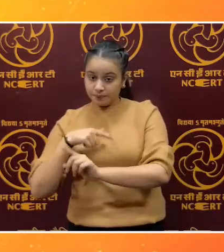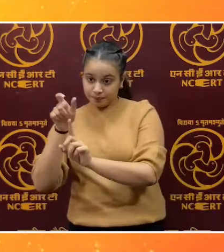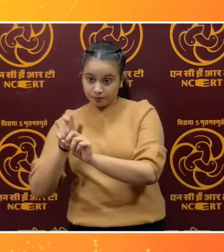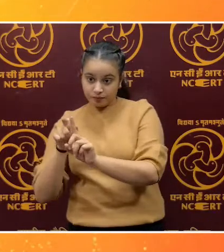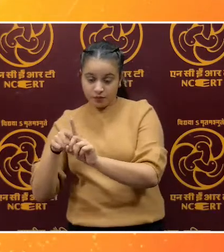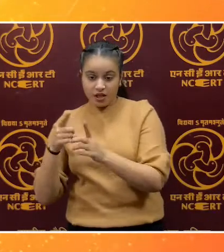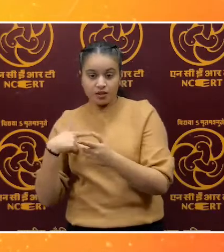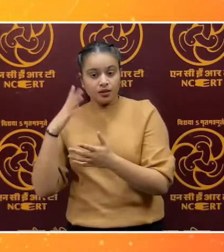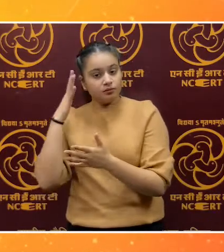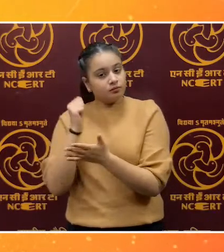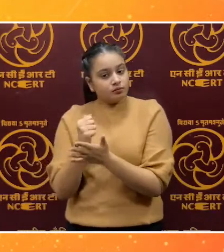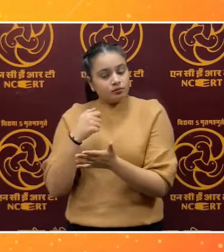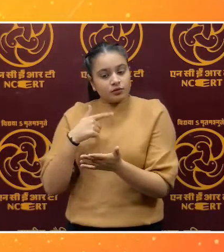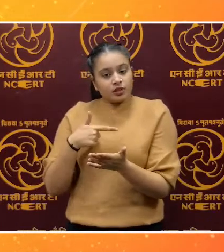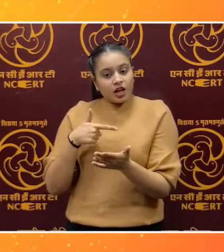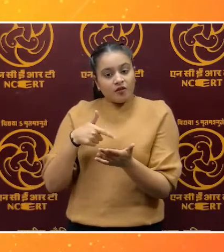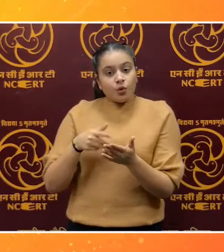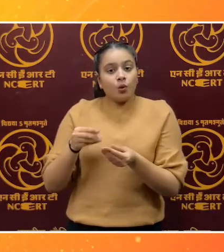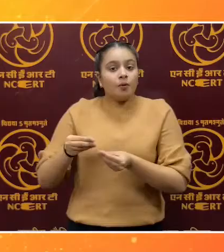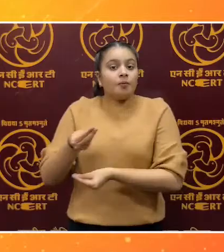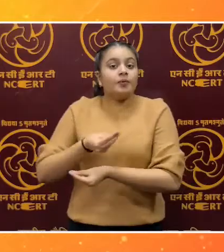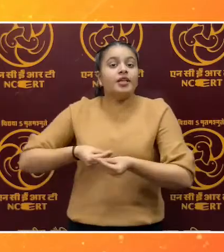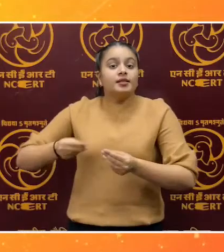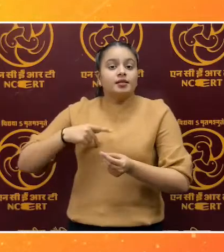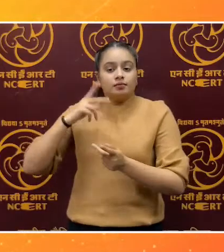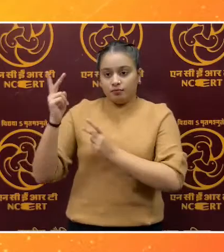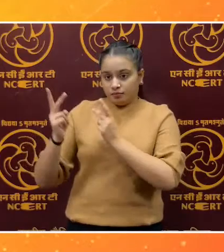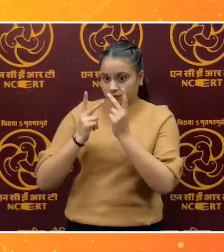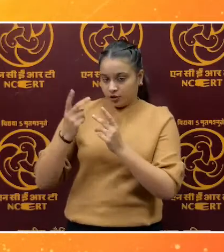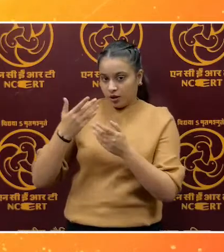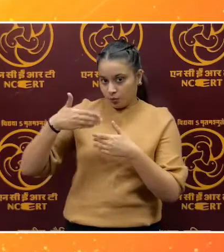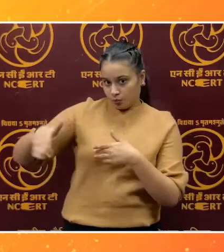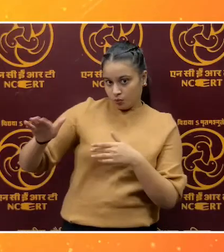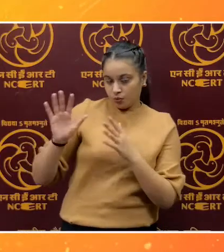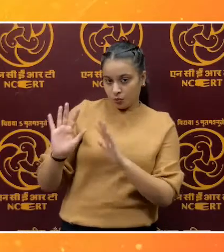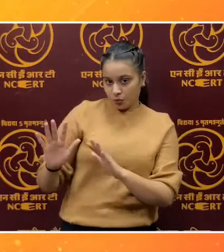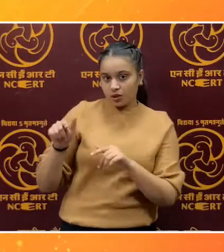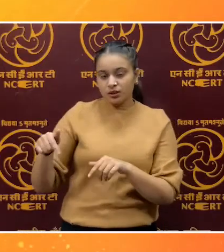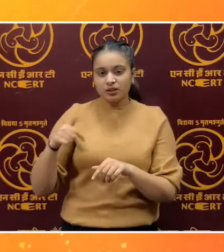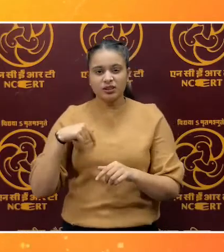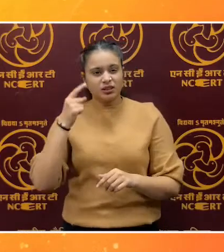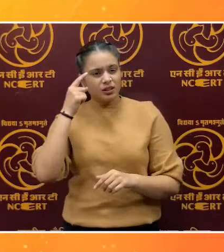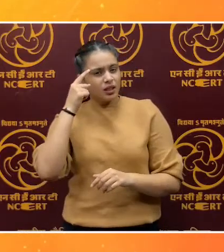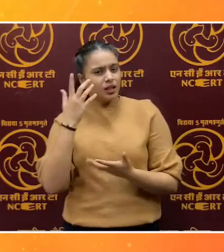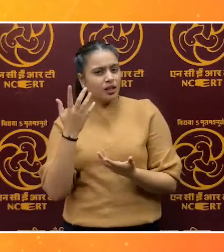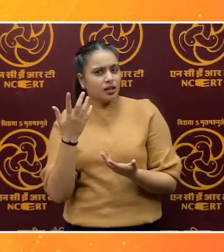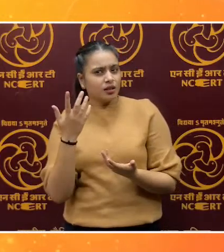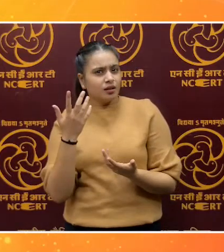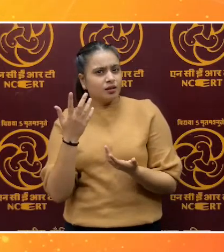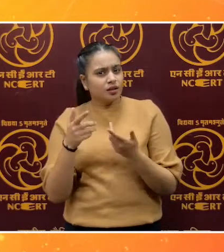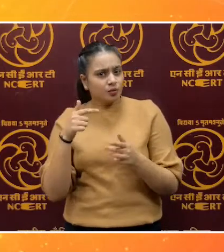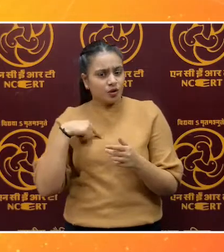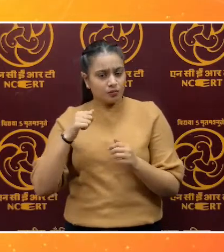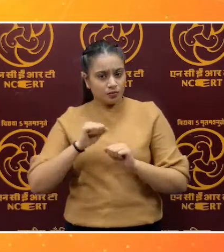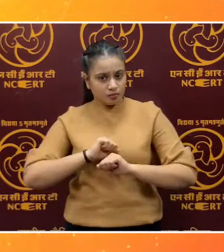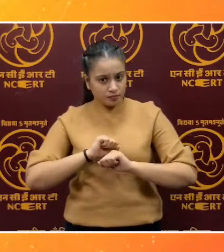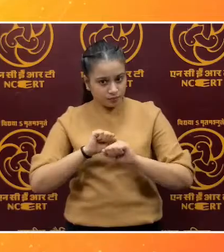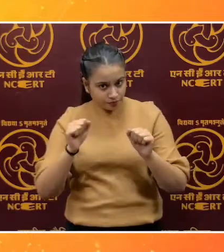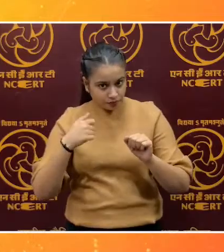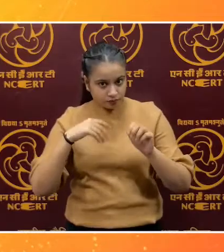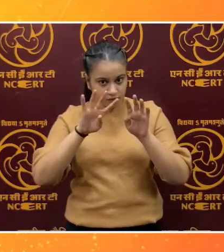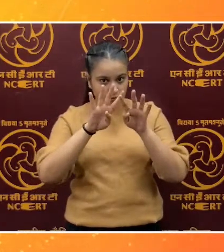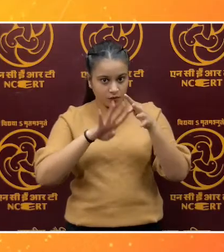travel far away for business. He thought he would do something to please his pet. He walked up to the cage